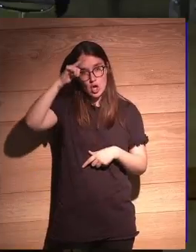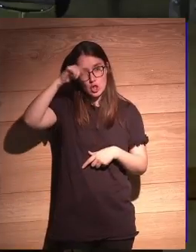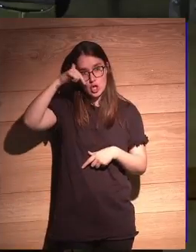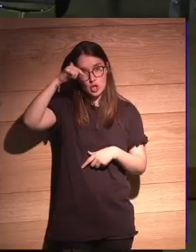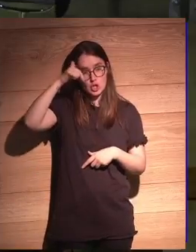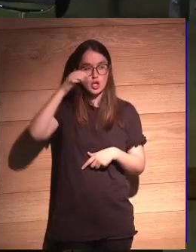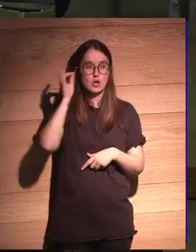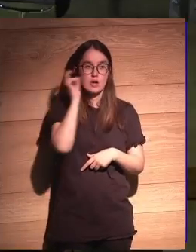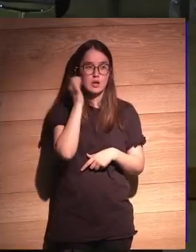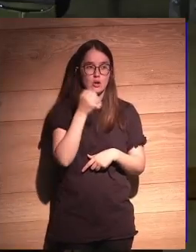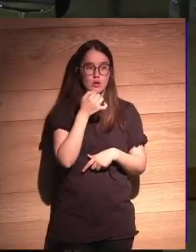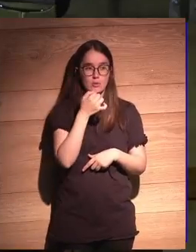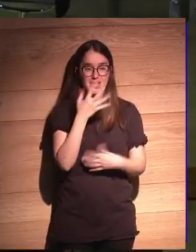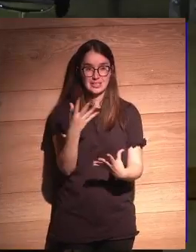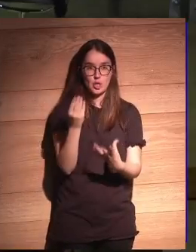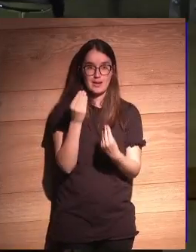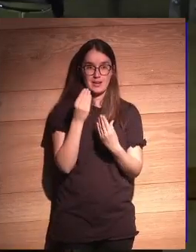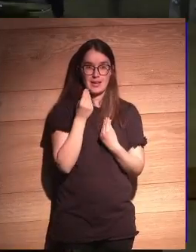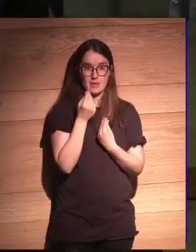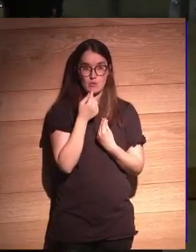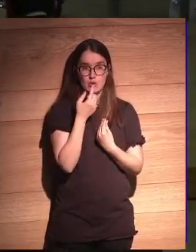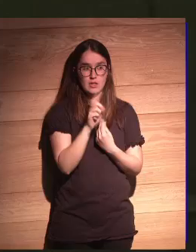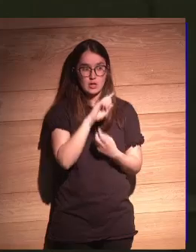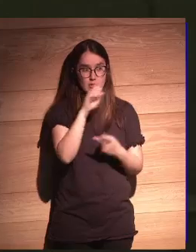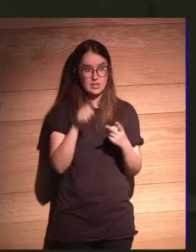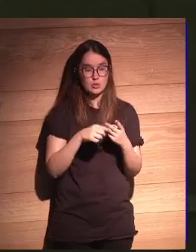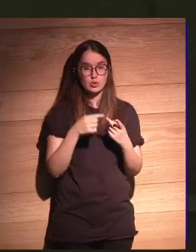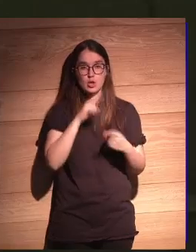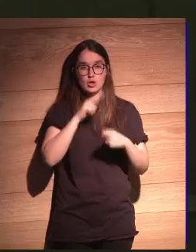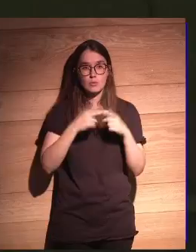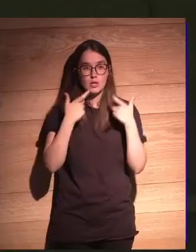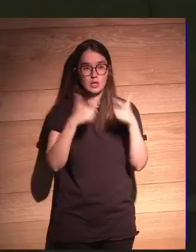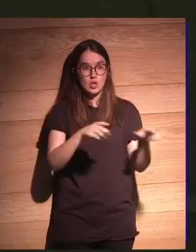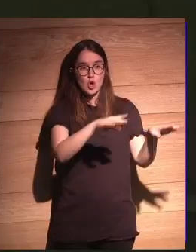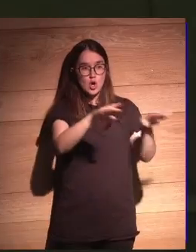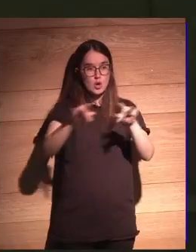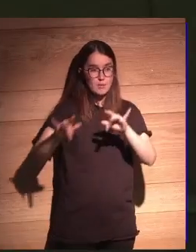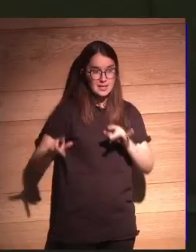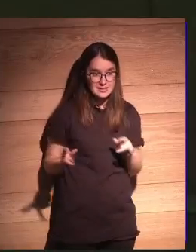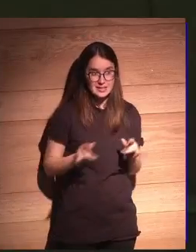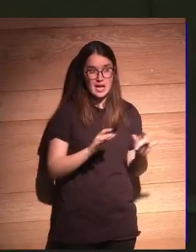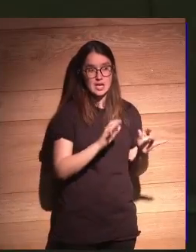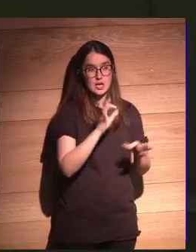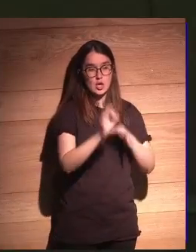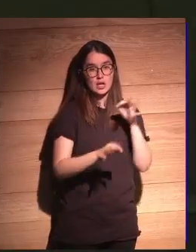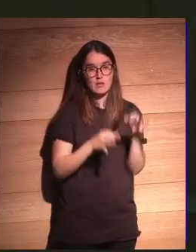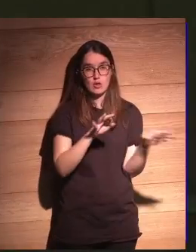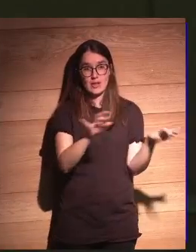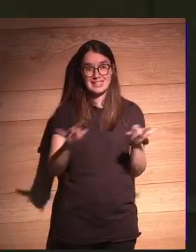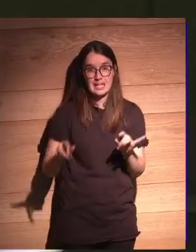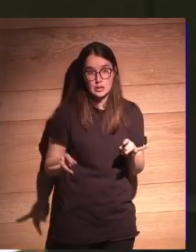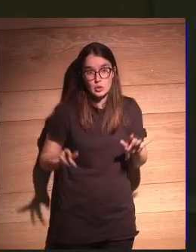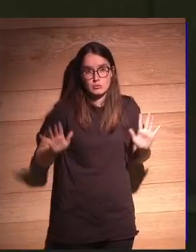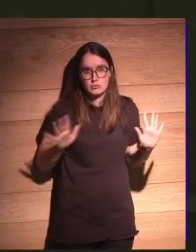I am a PhD. I have to say this because otherwise I will be scolded because I didn't mention it. And secondly, the name of